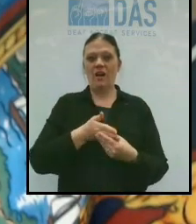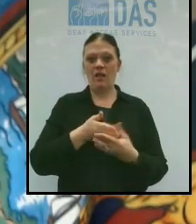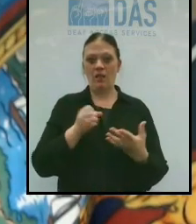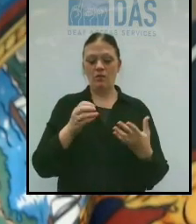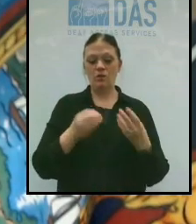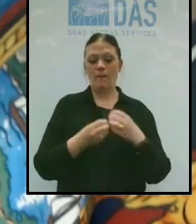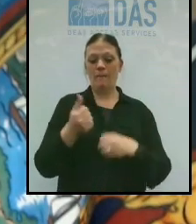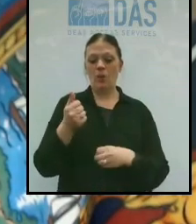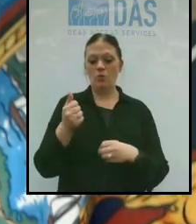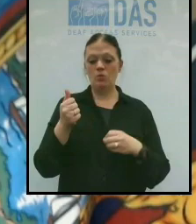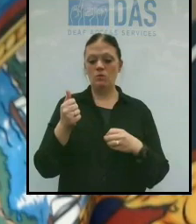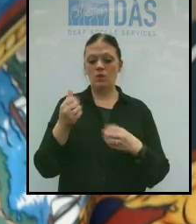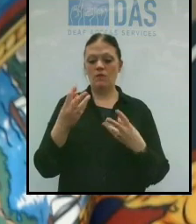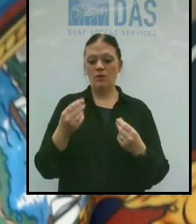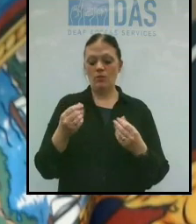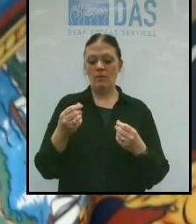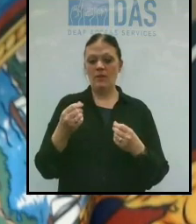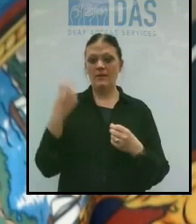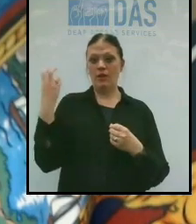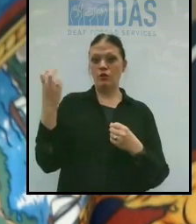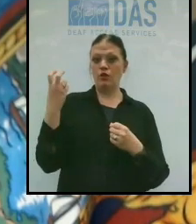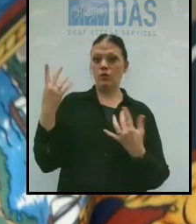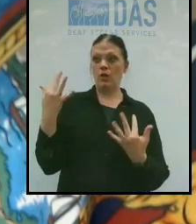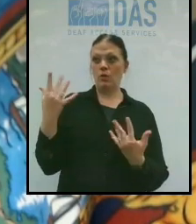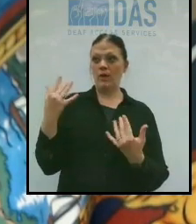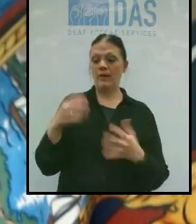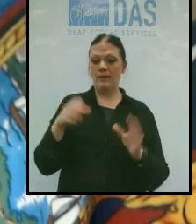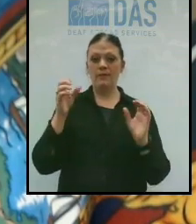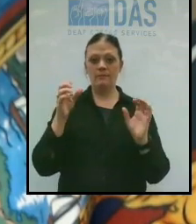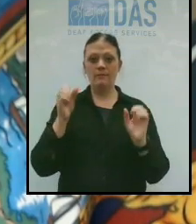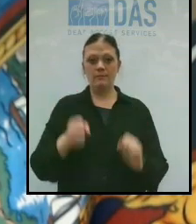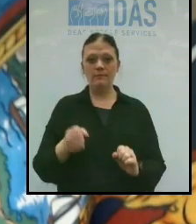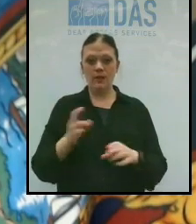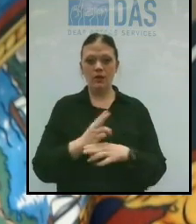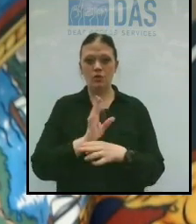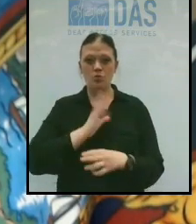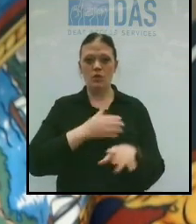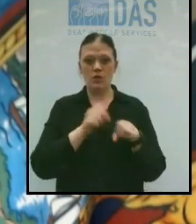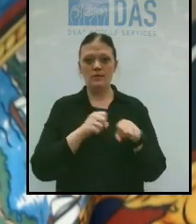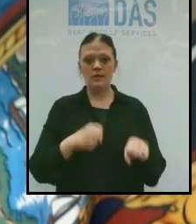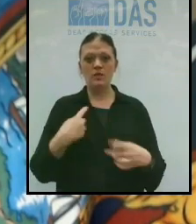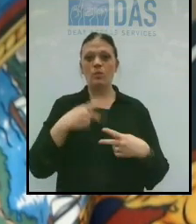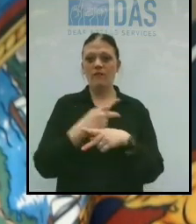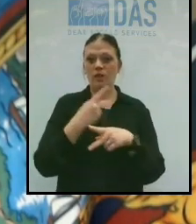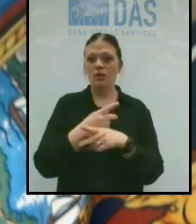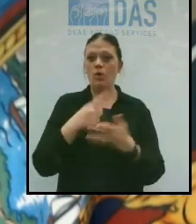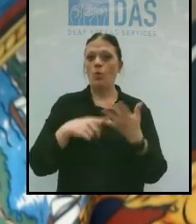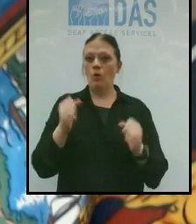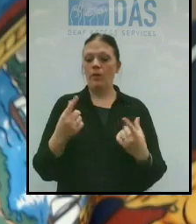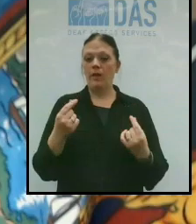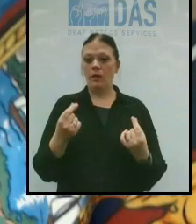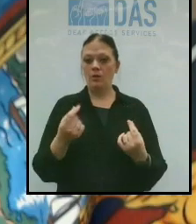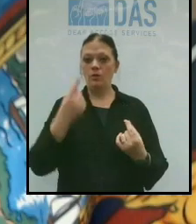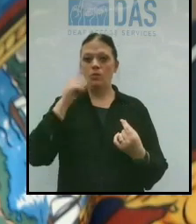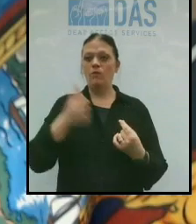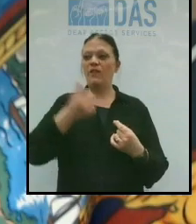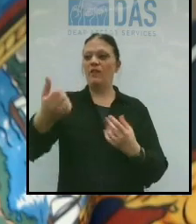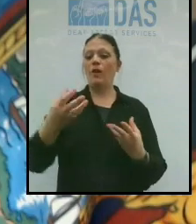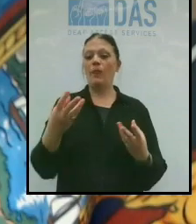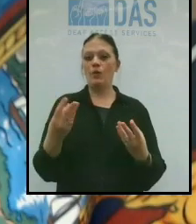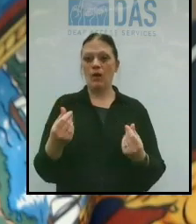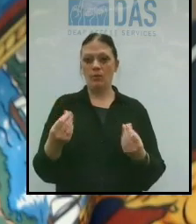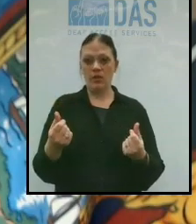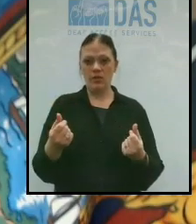are in the queue are able to go through this mechanism. So we're figuring out what we can do to help those other